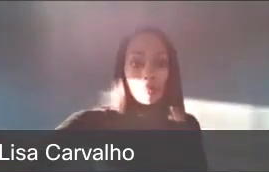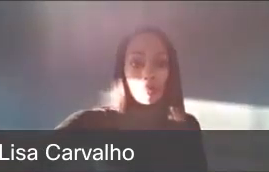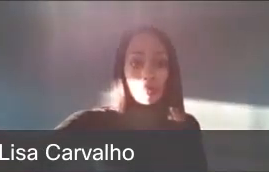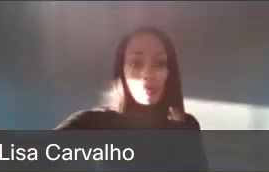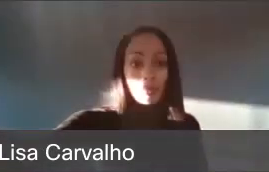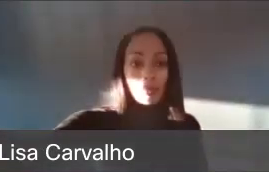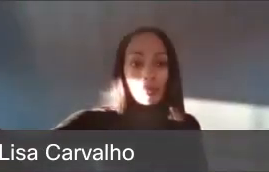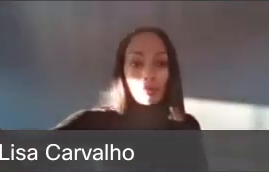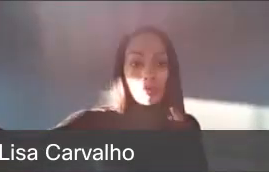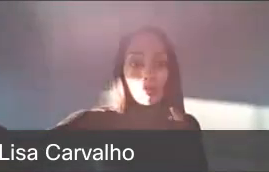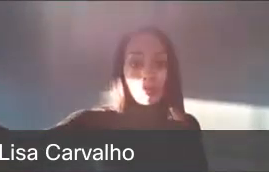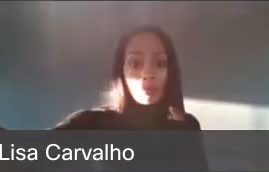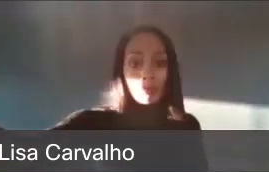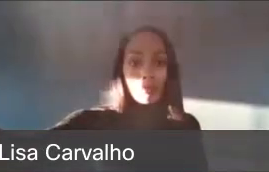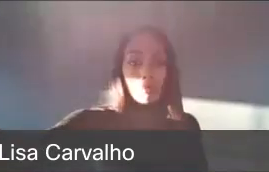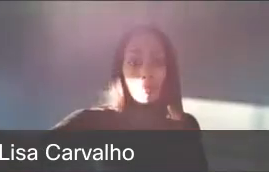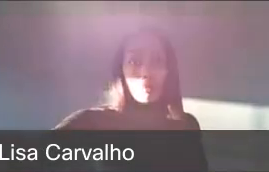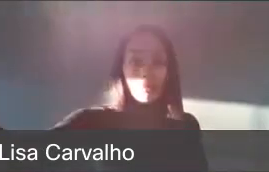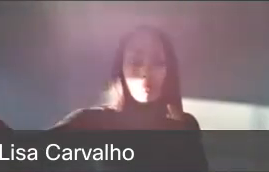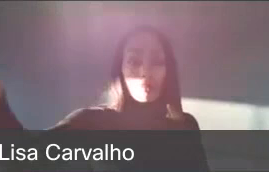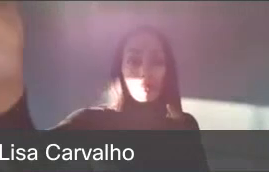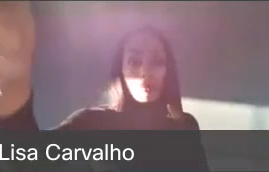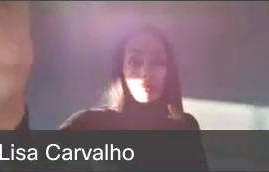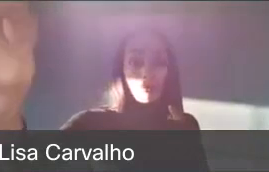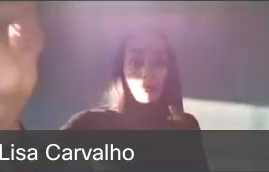good idea to have therapy. This relationship's not going to go anywhere.